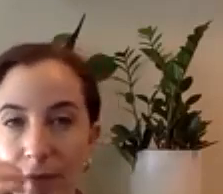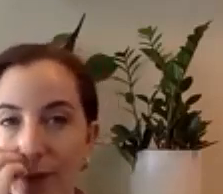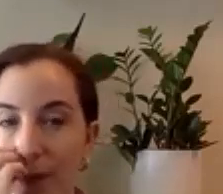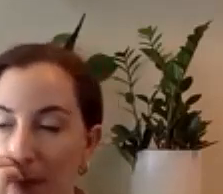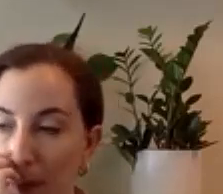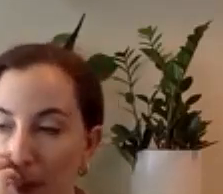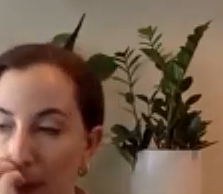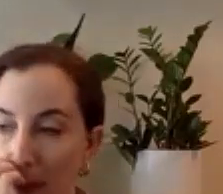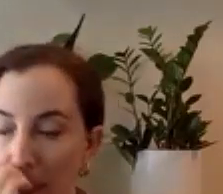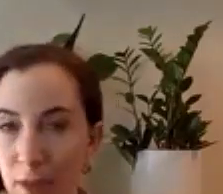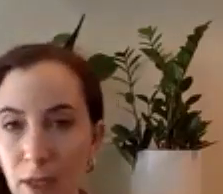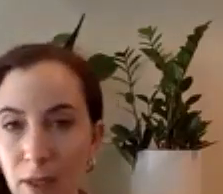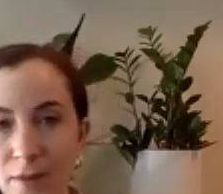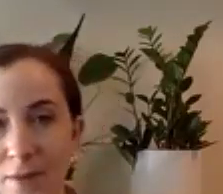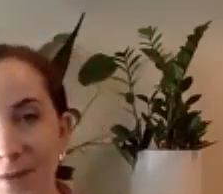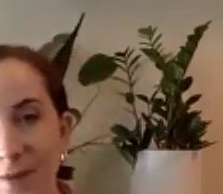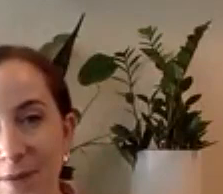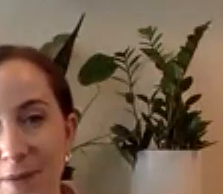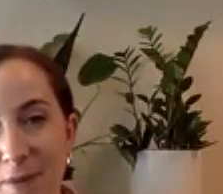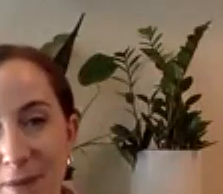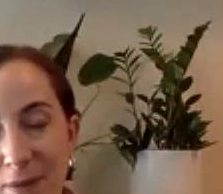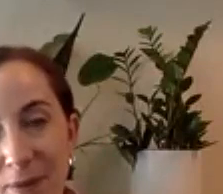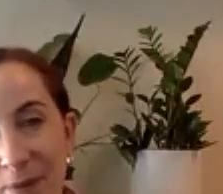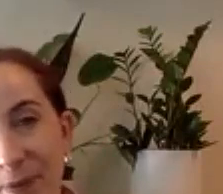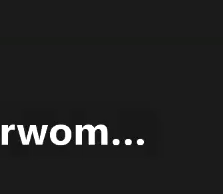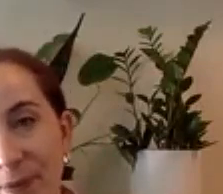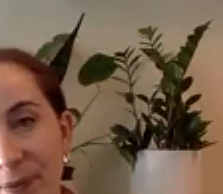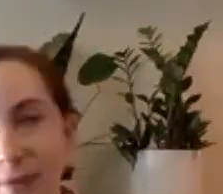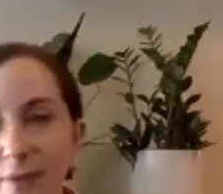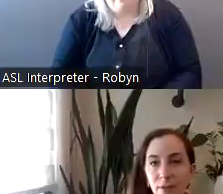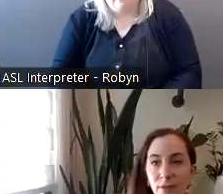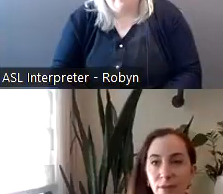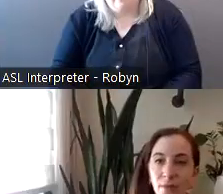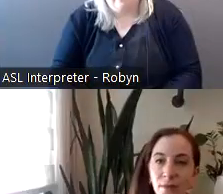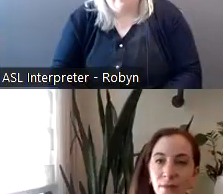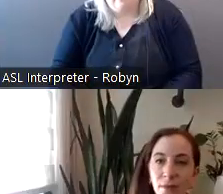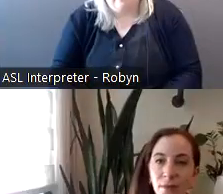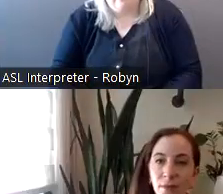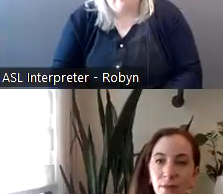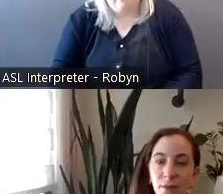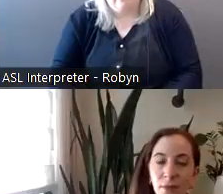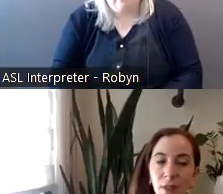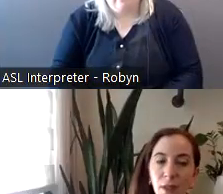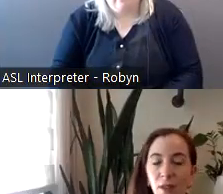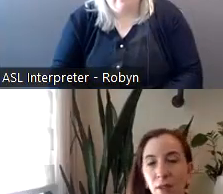moment. Sorry, I'm just going to bring up the slide deck here. Sorry. Thanks, Rand.